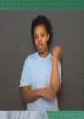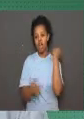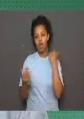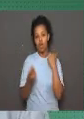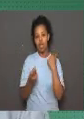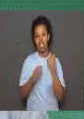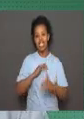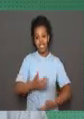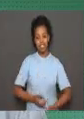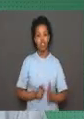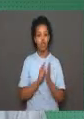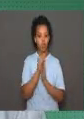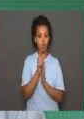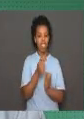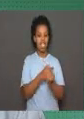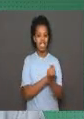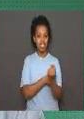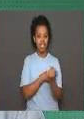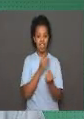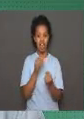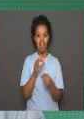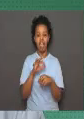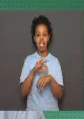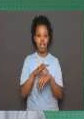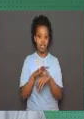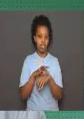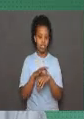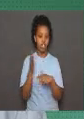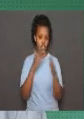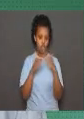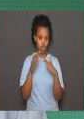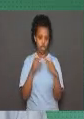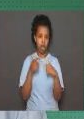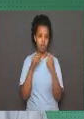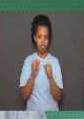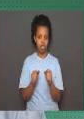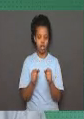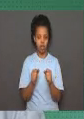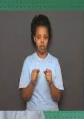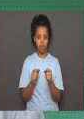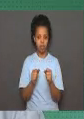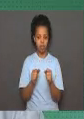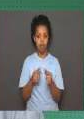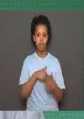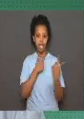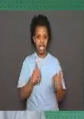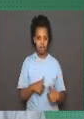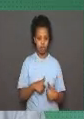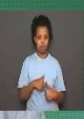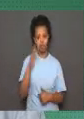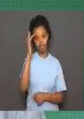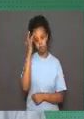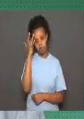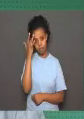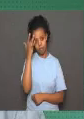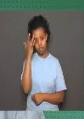growth, muscular and skeletal anomalies, congenital heart defects,